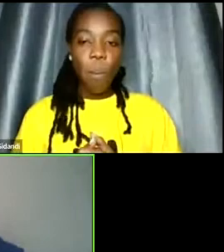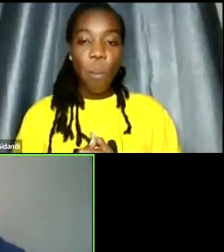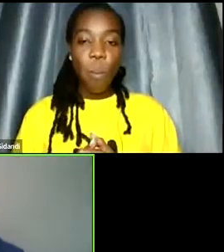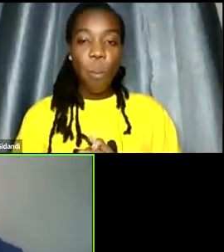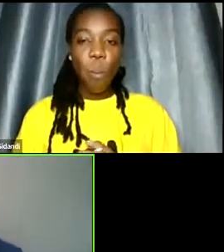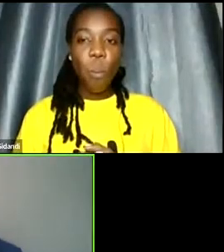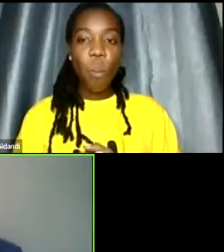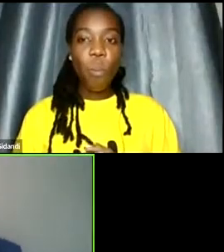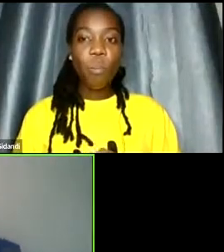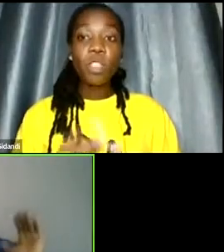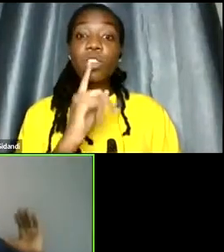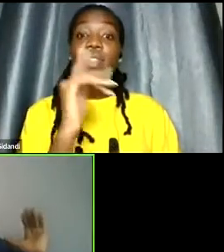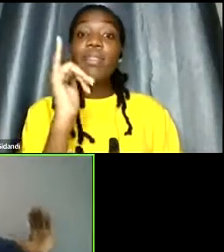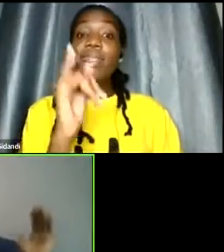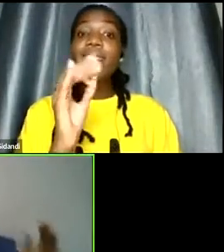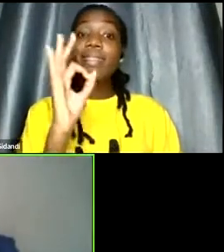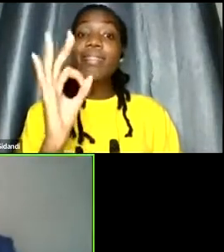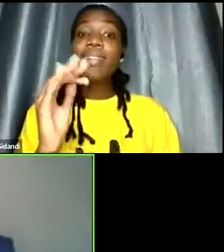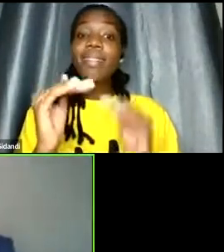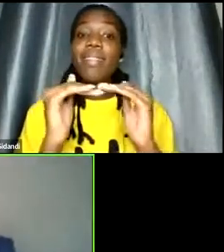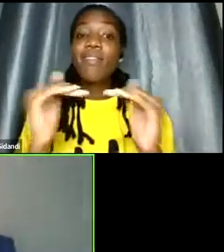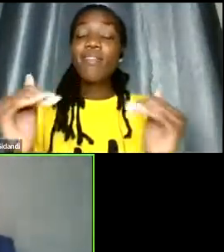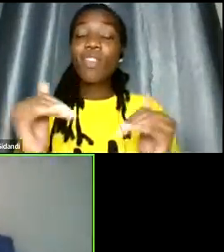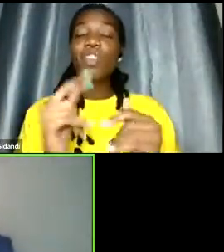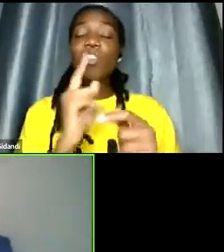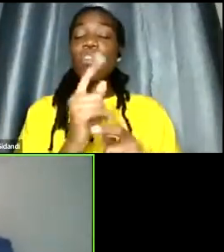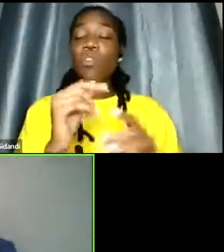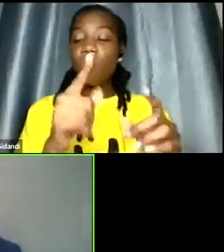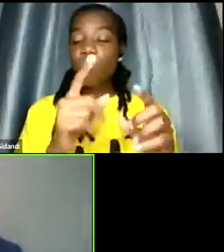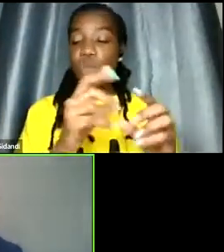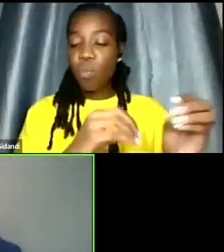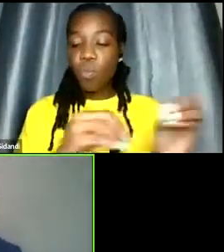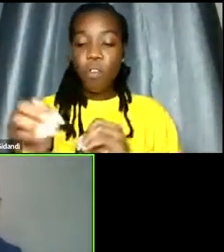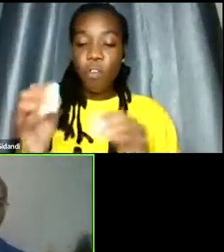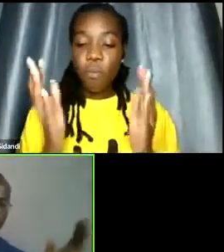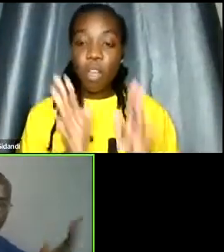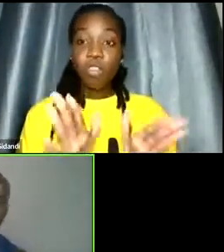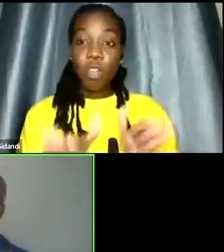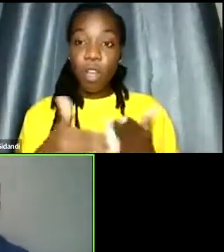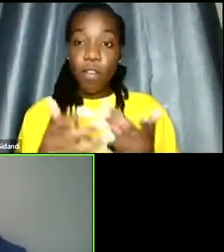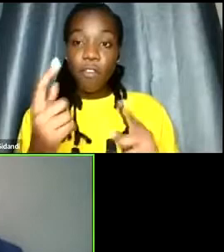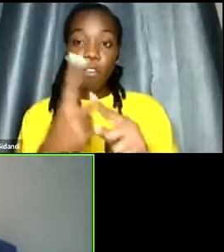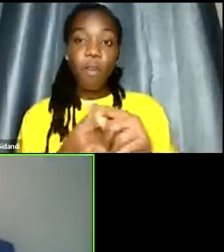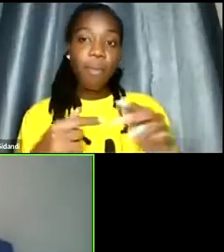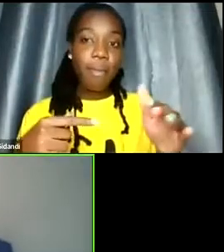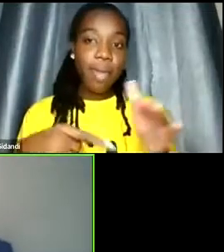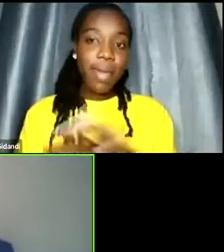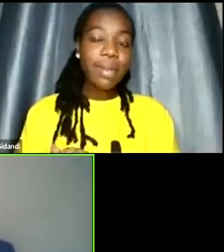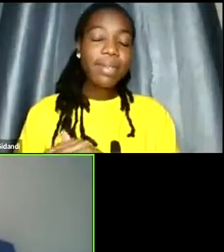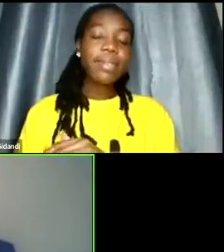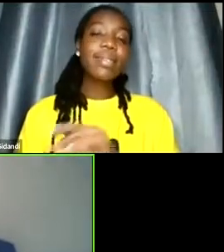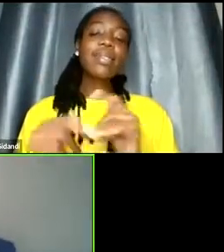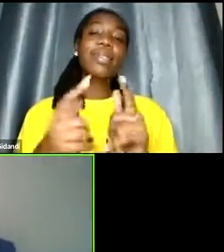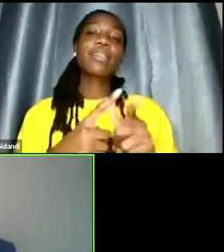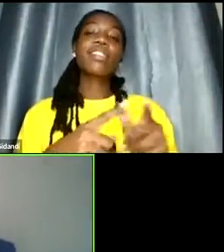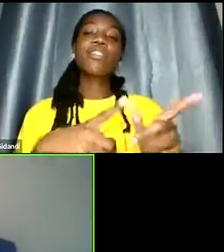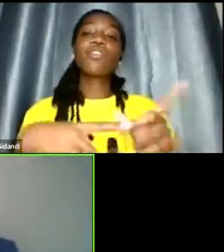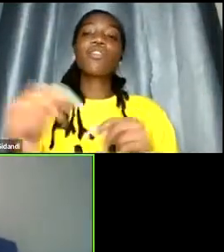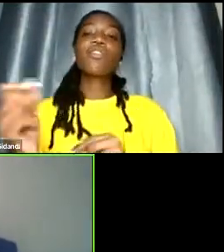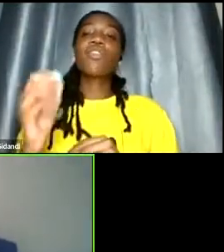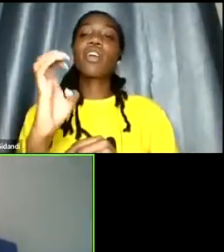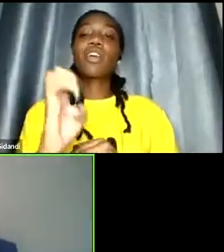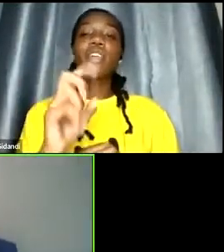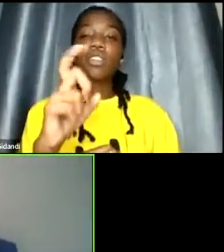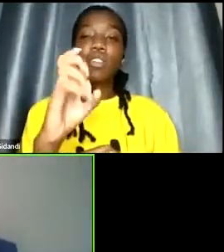those are the three levels. Now, how do you move a person from entry level straight into EXCO, executive committee,